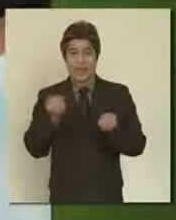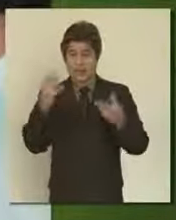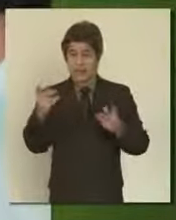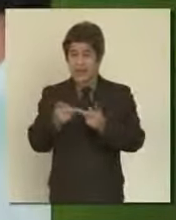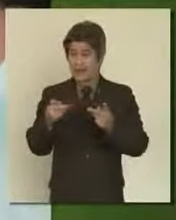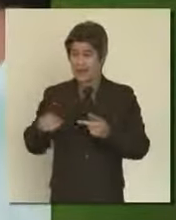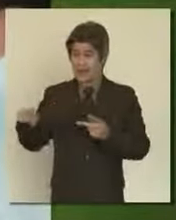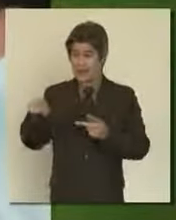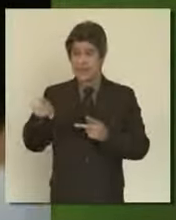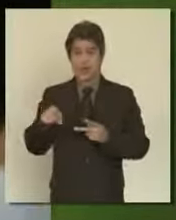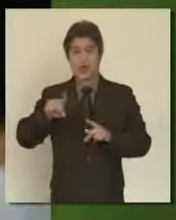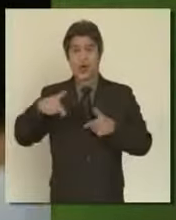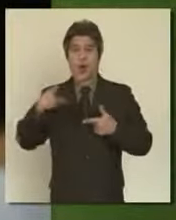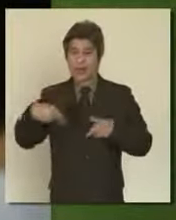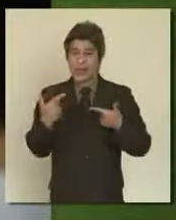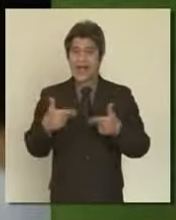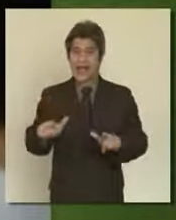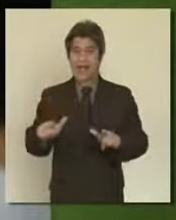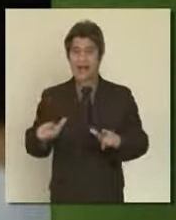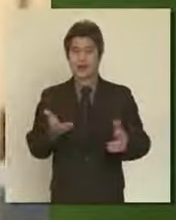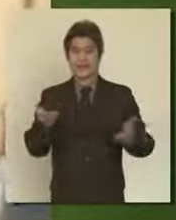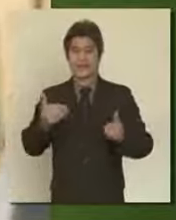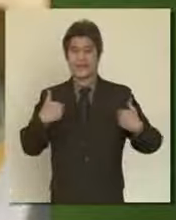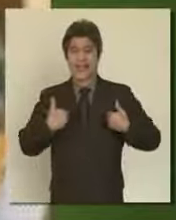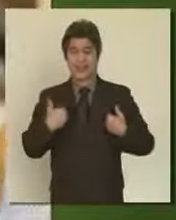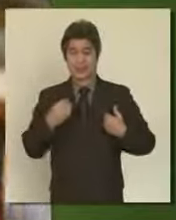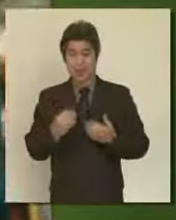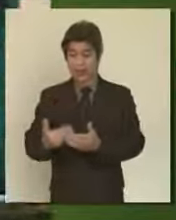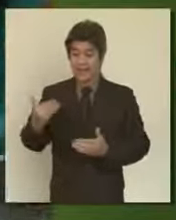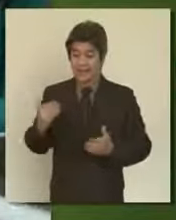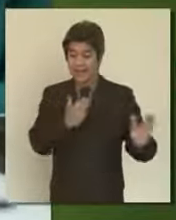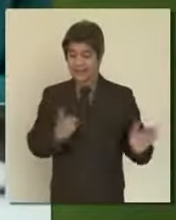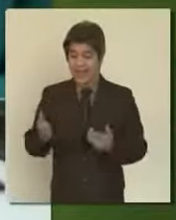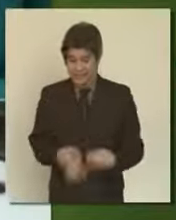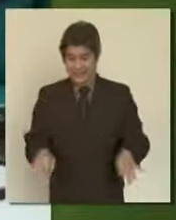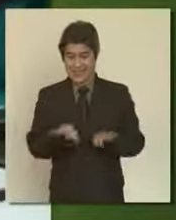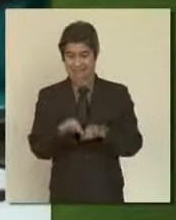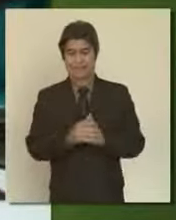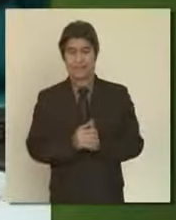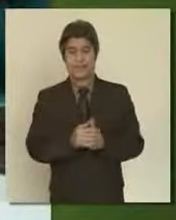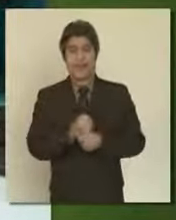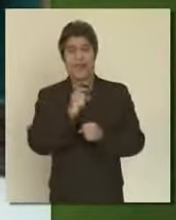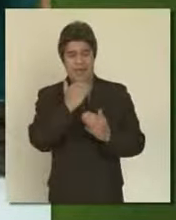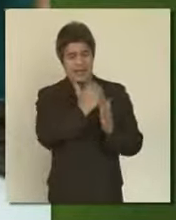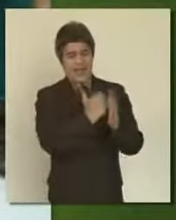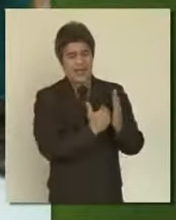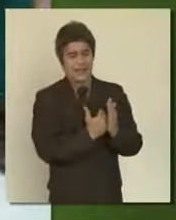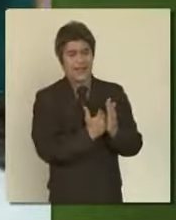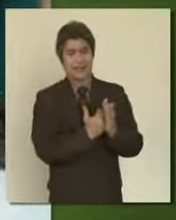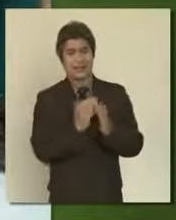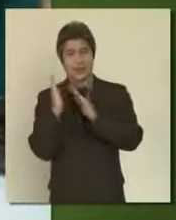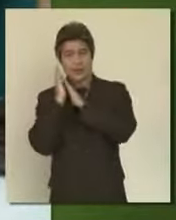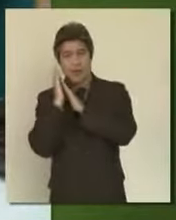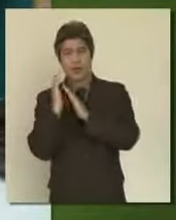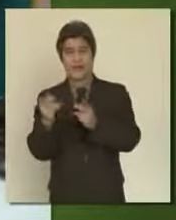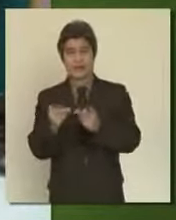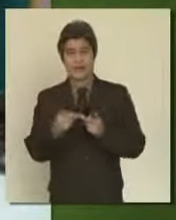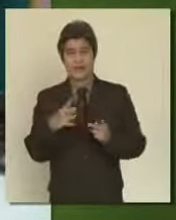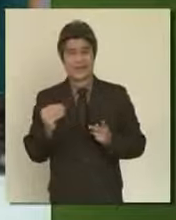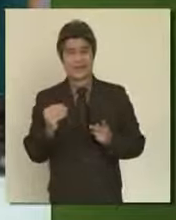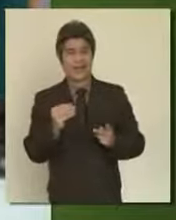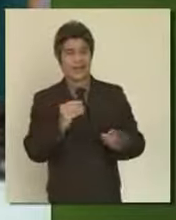Many emergency shelters only allow service animals, so advanced planning is key. Make a list of boarding facilities and veterinary offices that